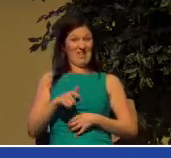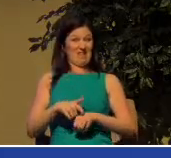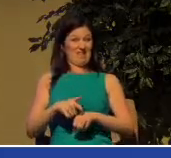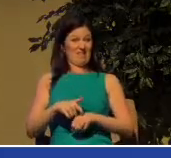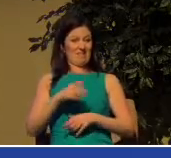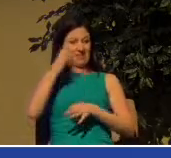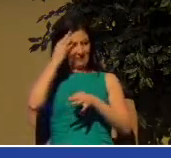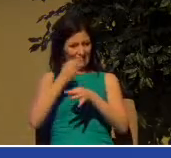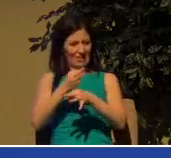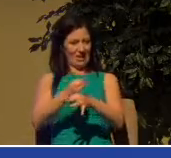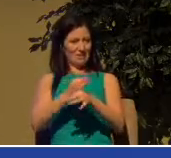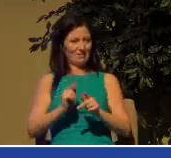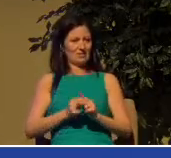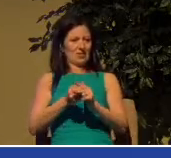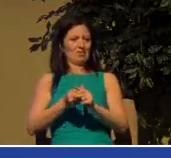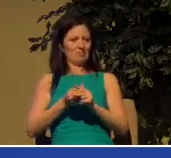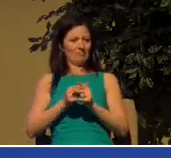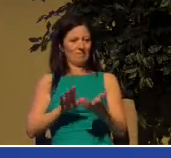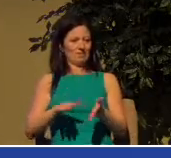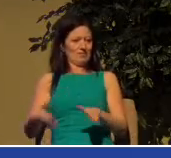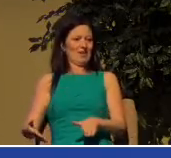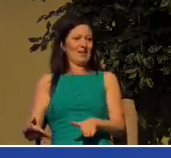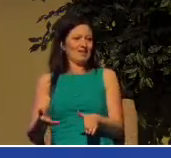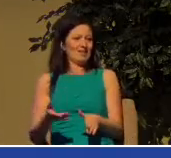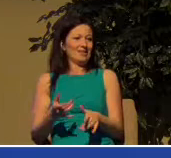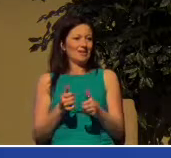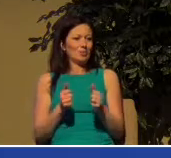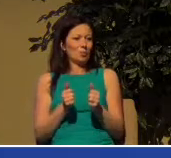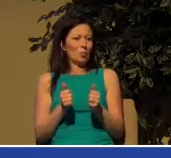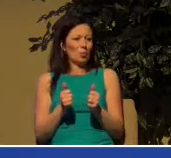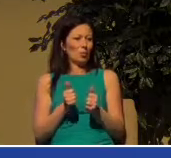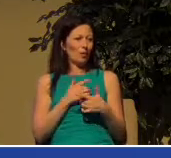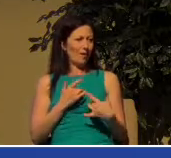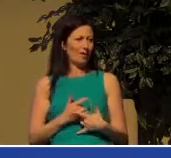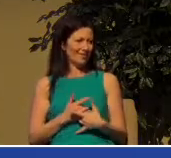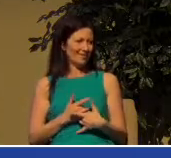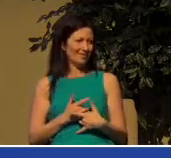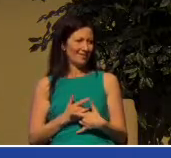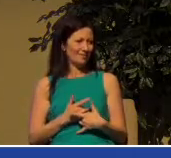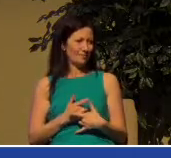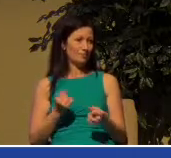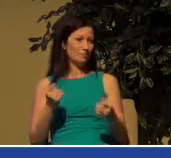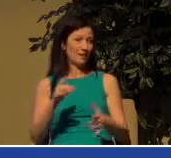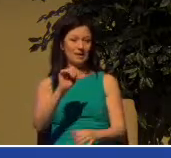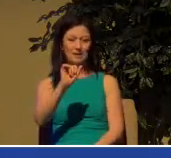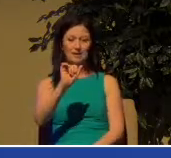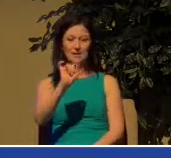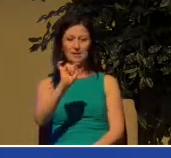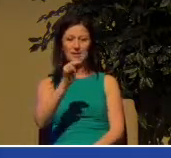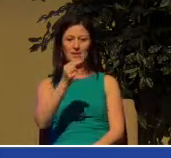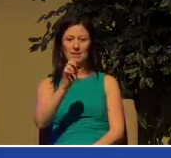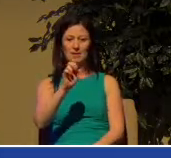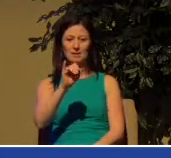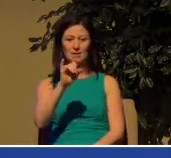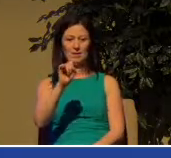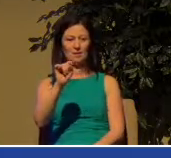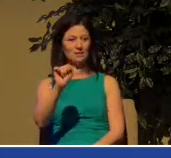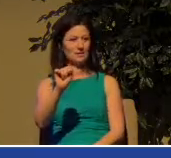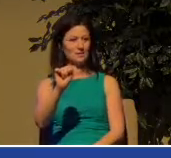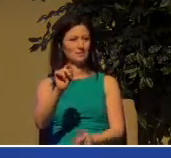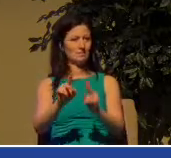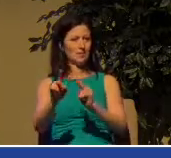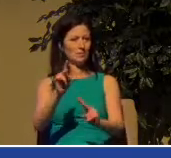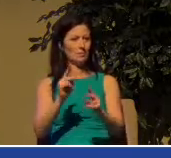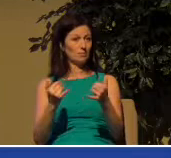that's where hearts get cold. And you look at many of the great atheists of our day, you look at many people who